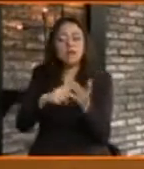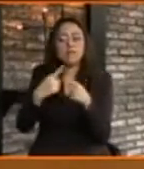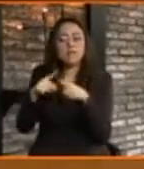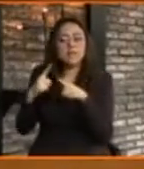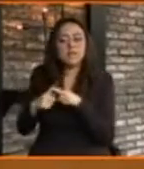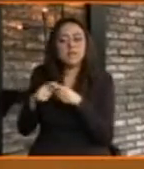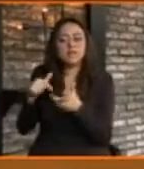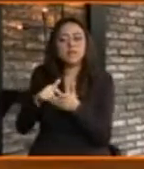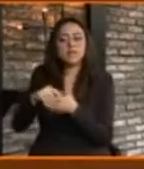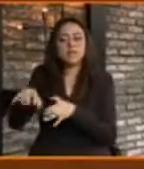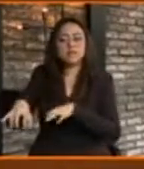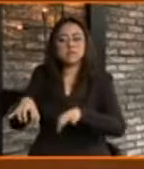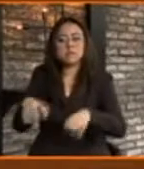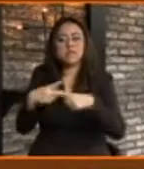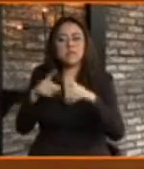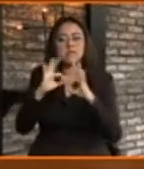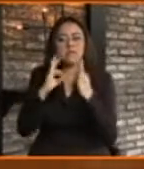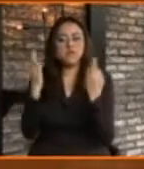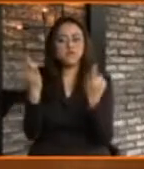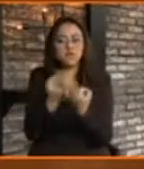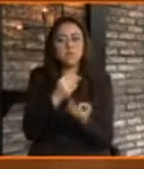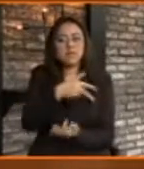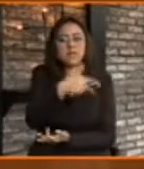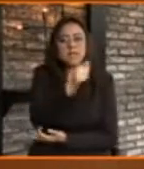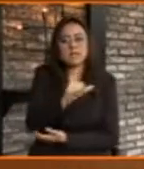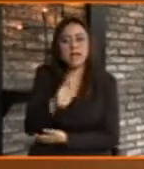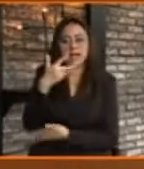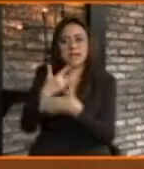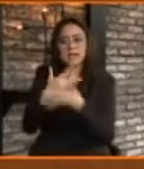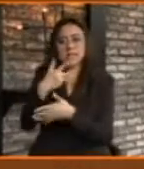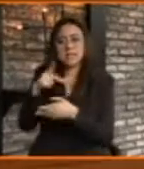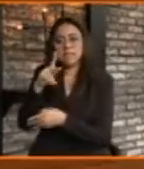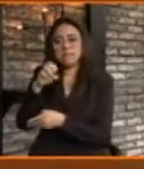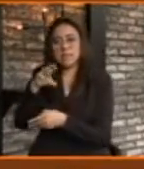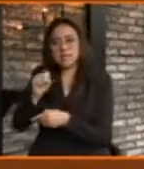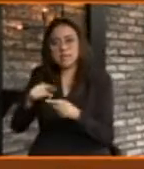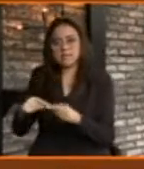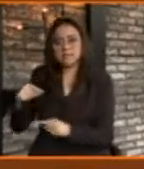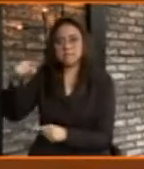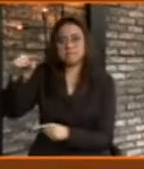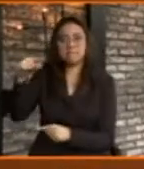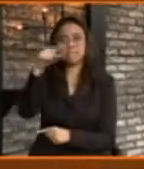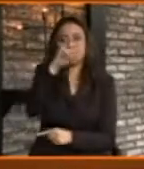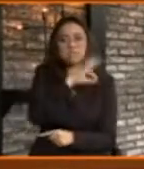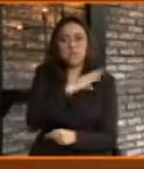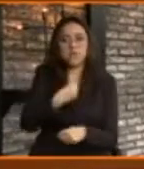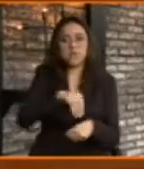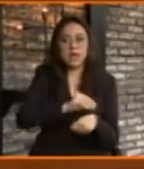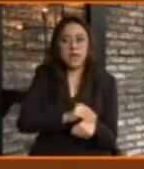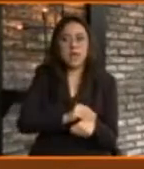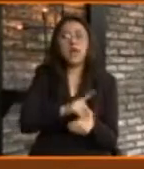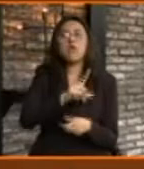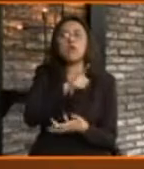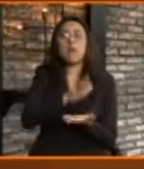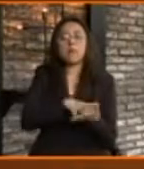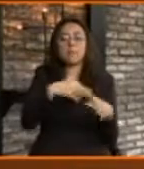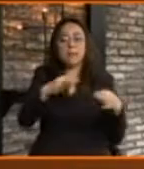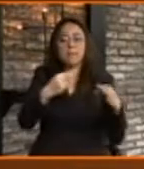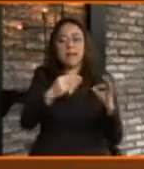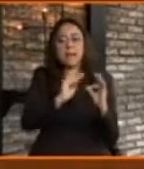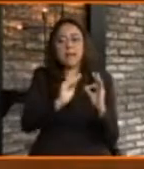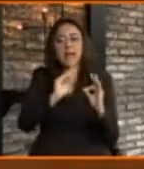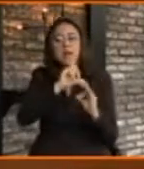in different locations in different sizes. Our room is about 13 by 15 feet, and it is covered with